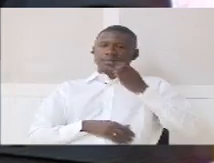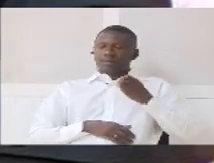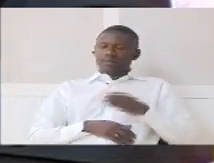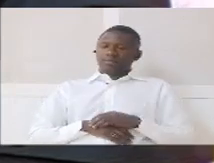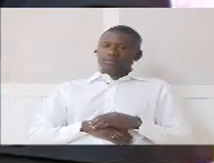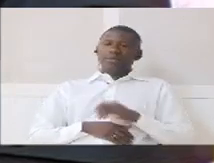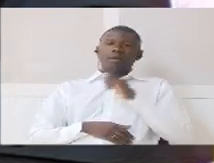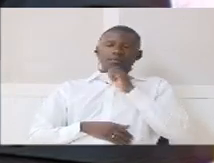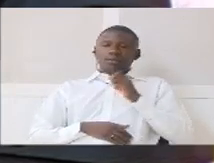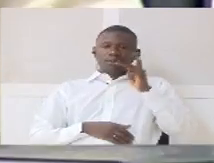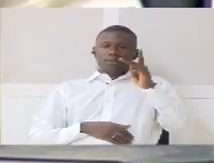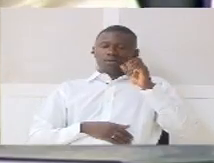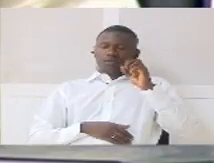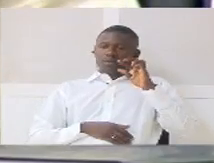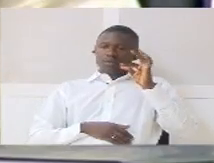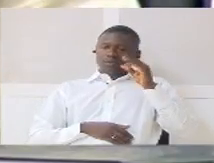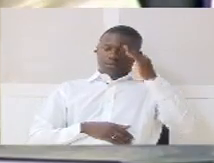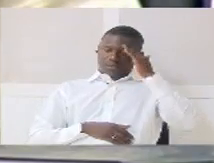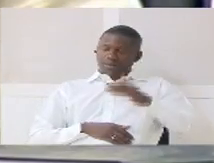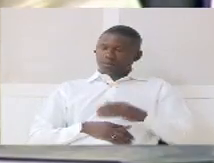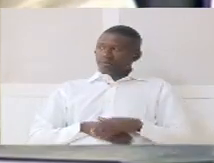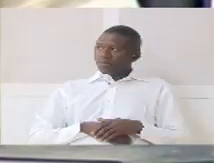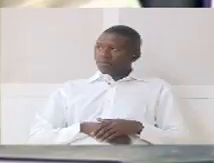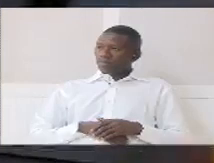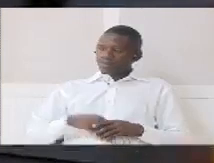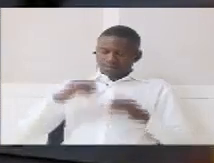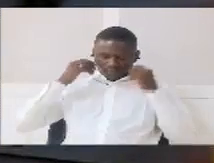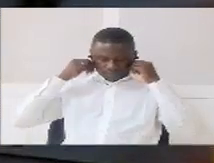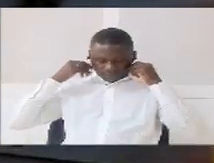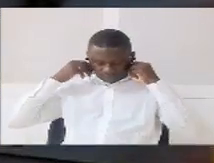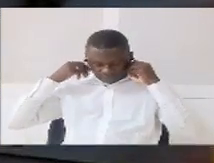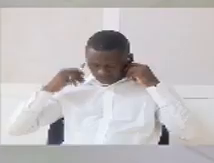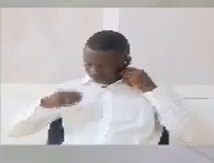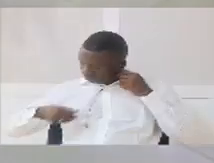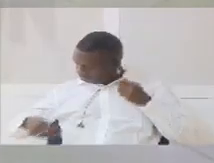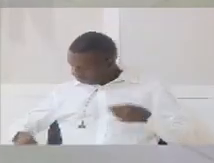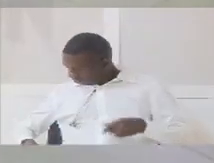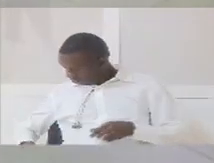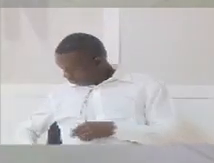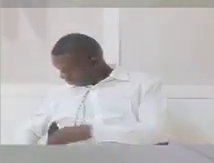again, thank you very much, Emma, for coming thank to testify. Thank you so much. Thank you. Meeting is adjourned. Thank you so much.